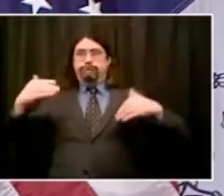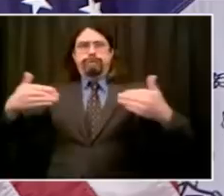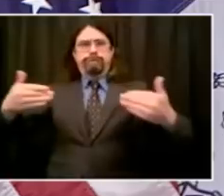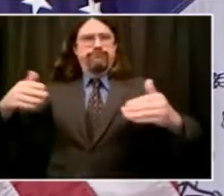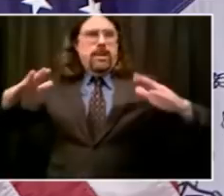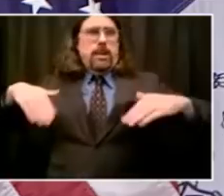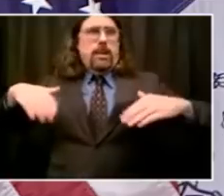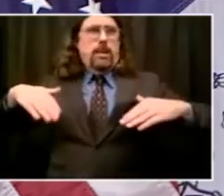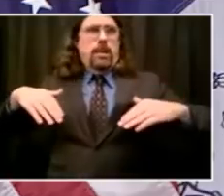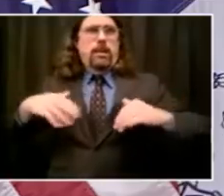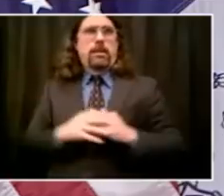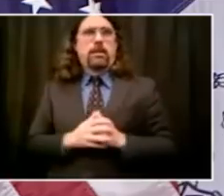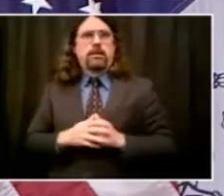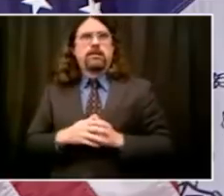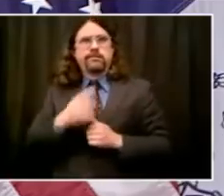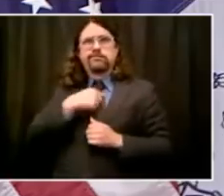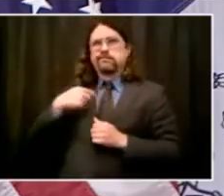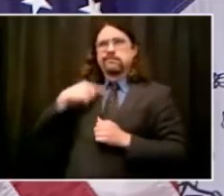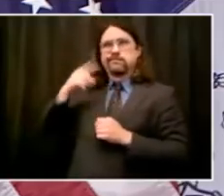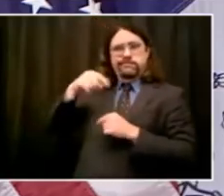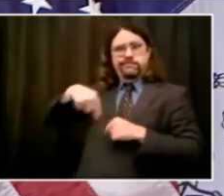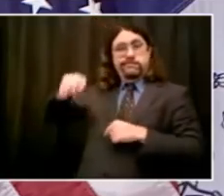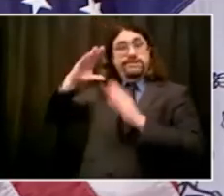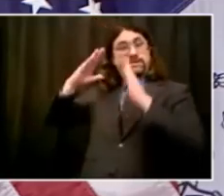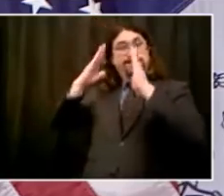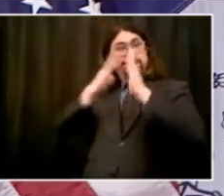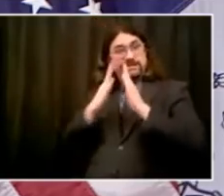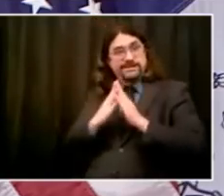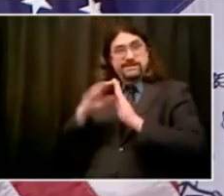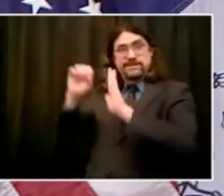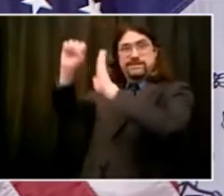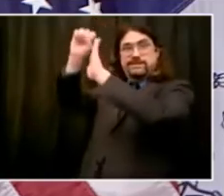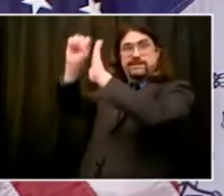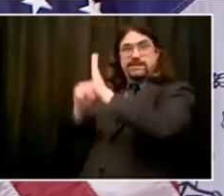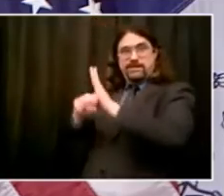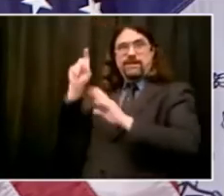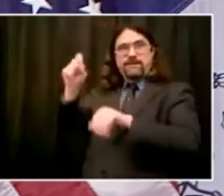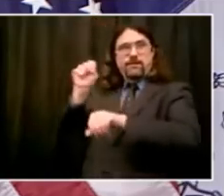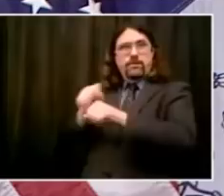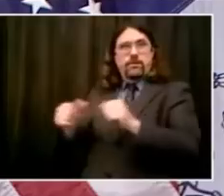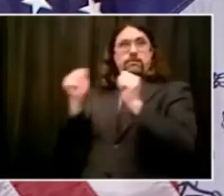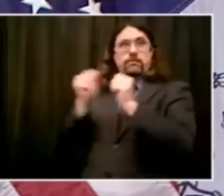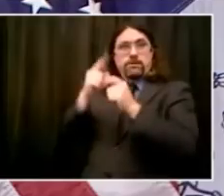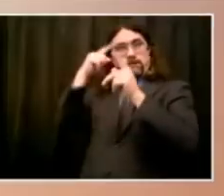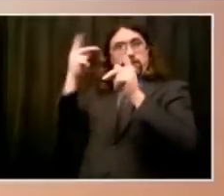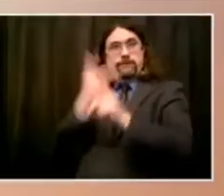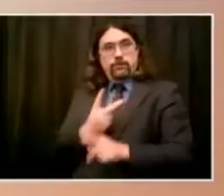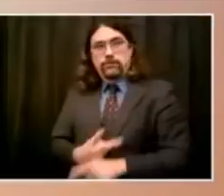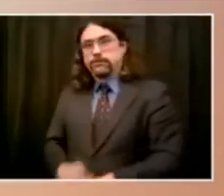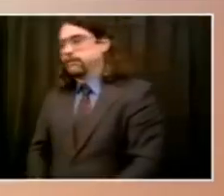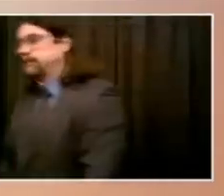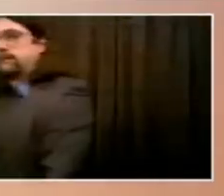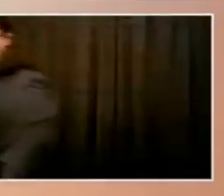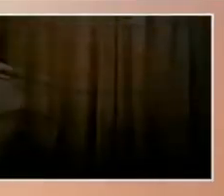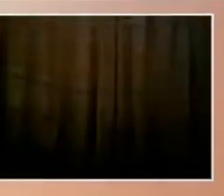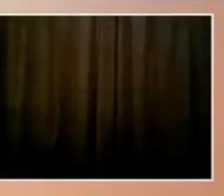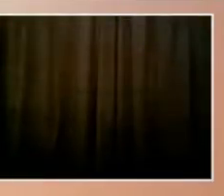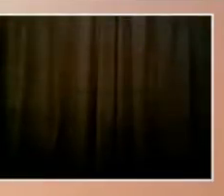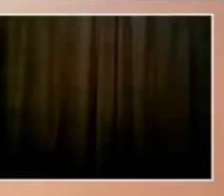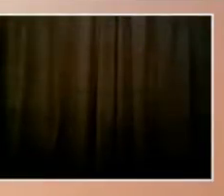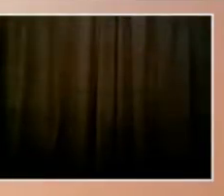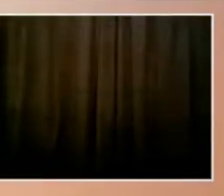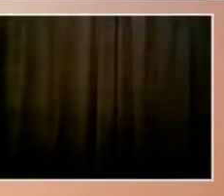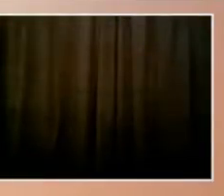Varma, you want to add? Great. No, thank you very much. This is a very complex topic that has,